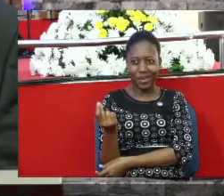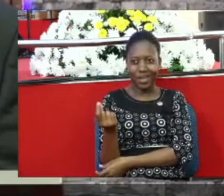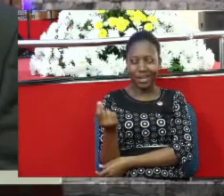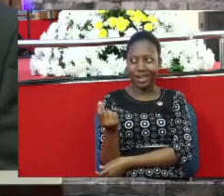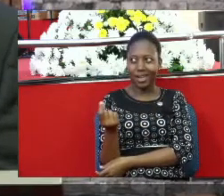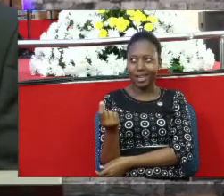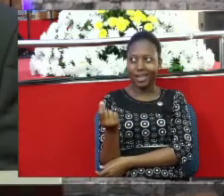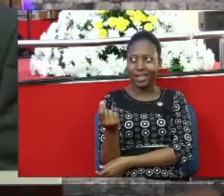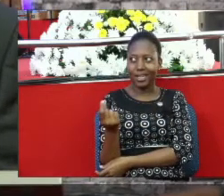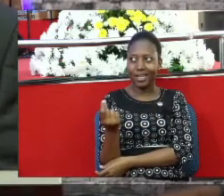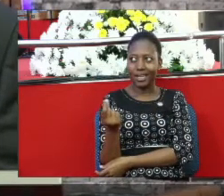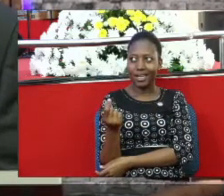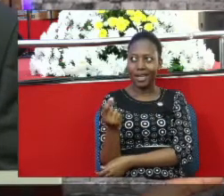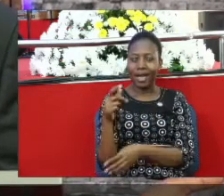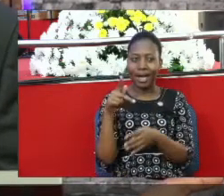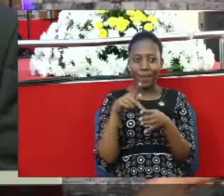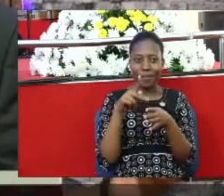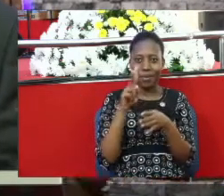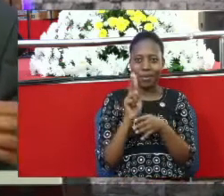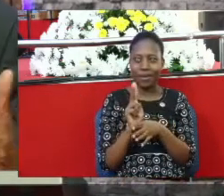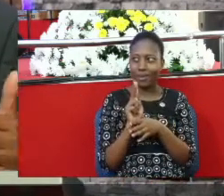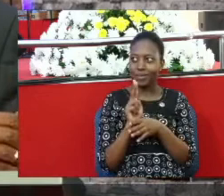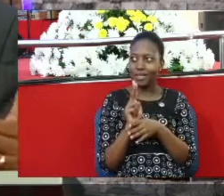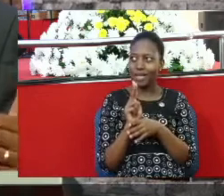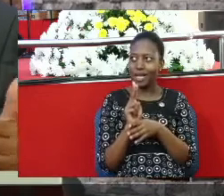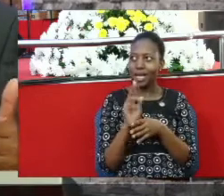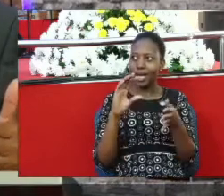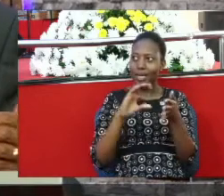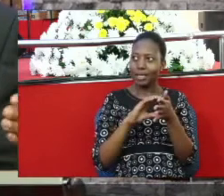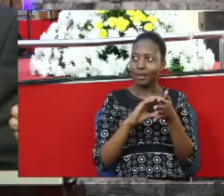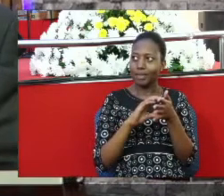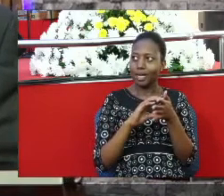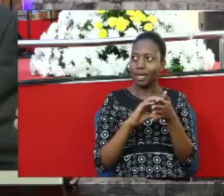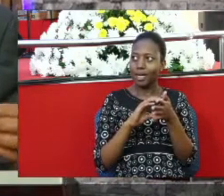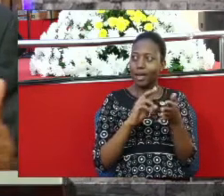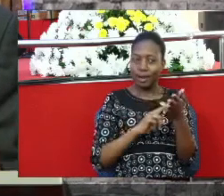24. Oh, Proverbs 24. Inafuatana zote.